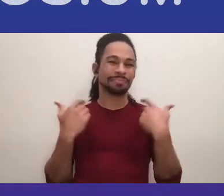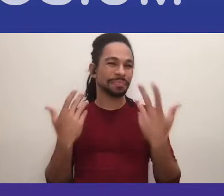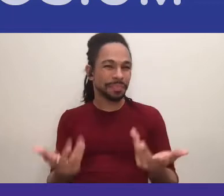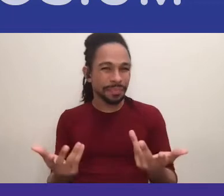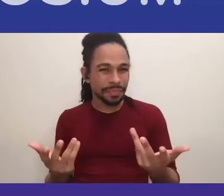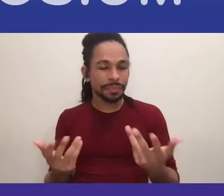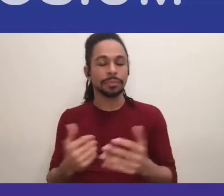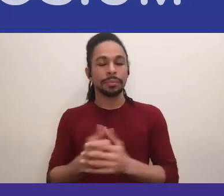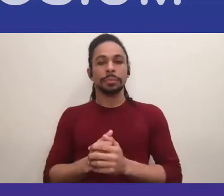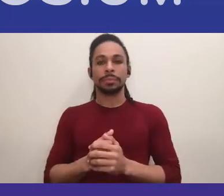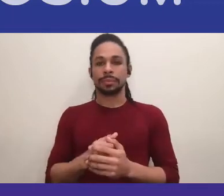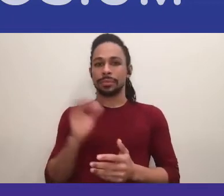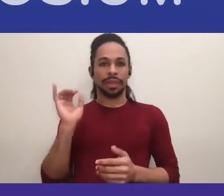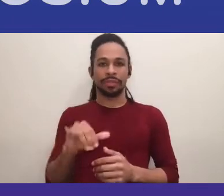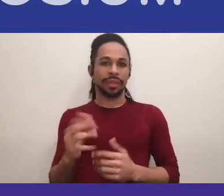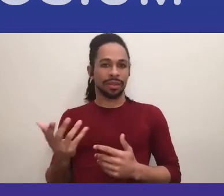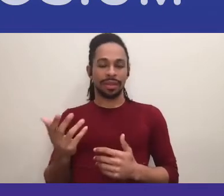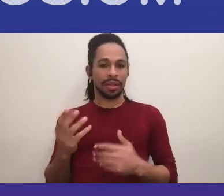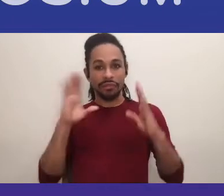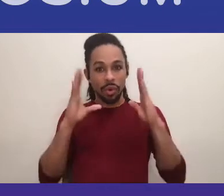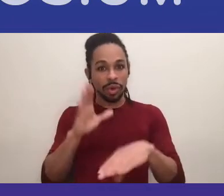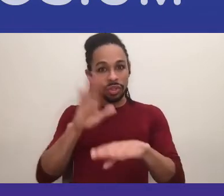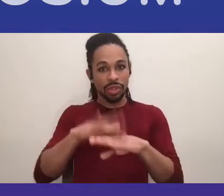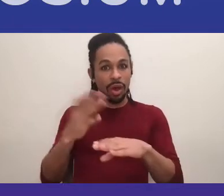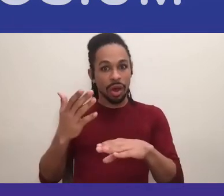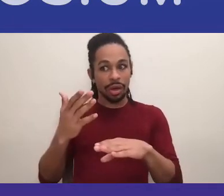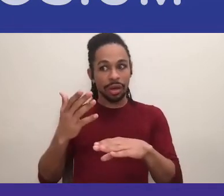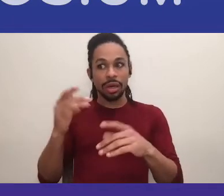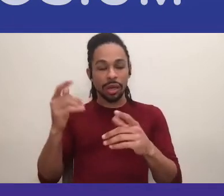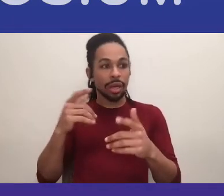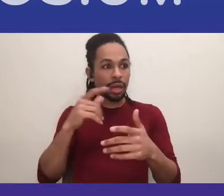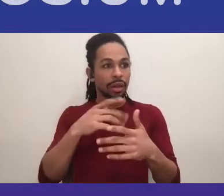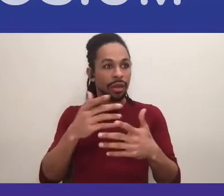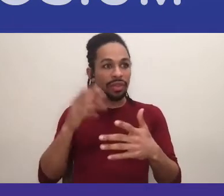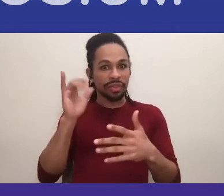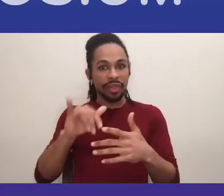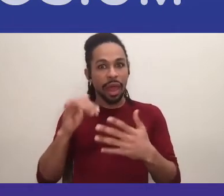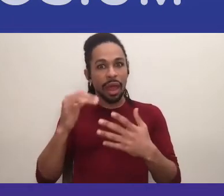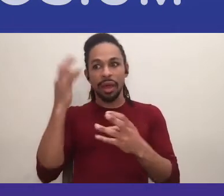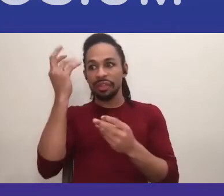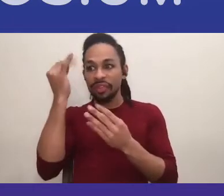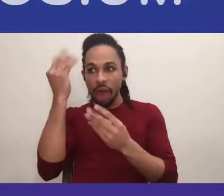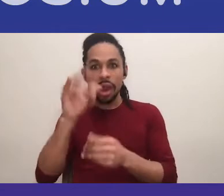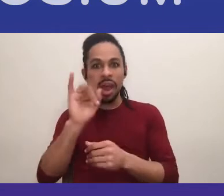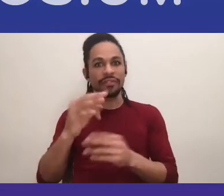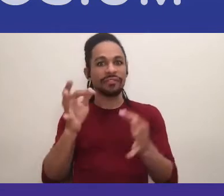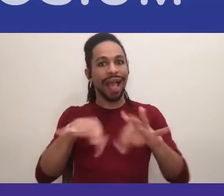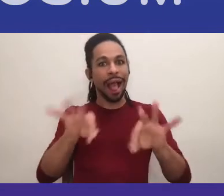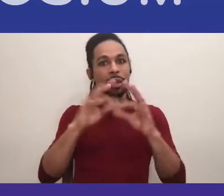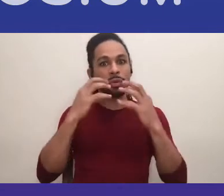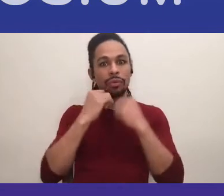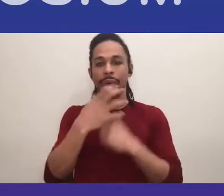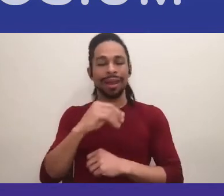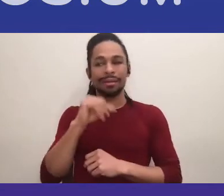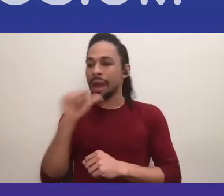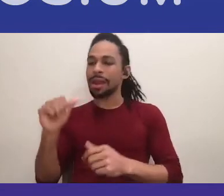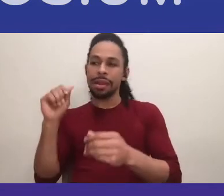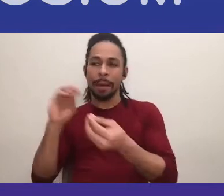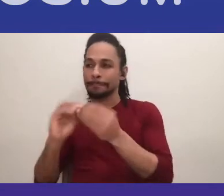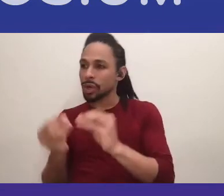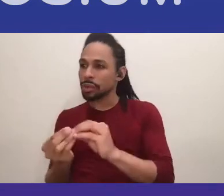or like to focus on the quantification of values and not numbers, more into